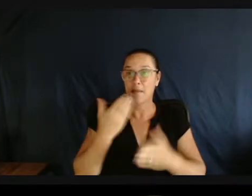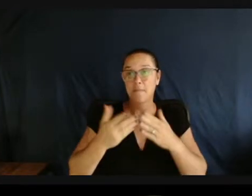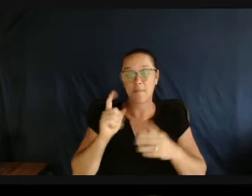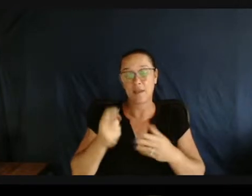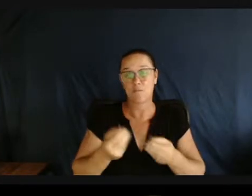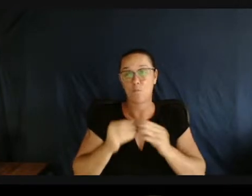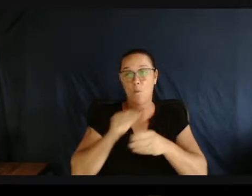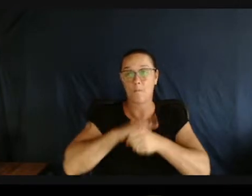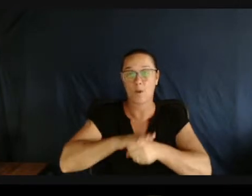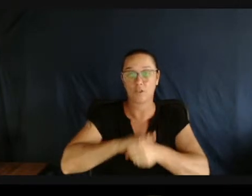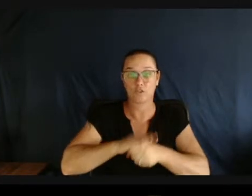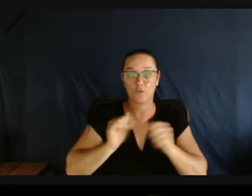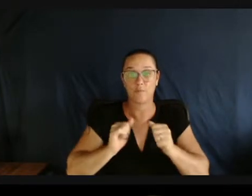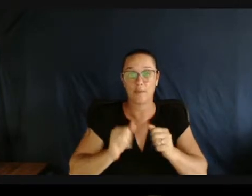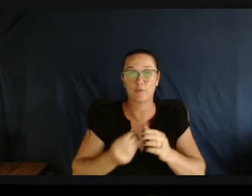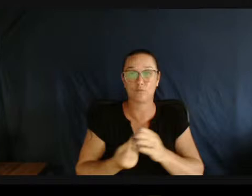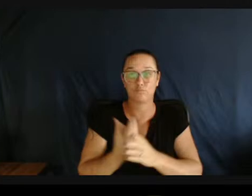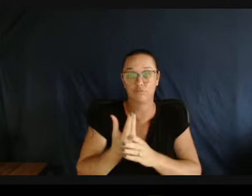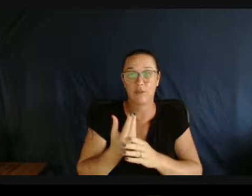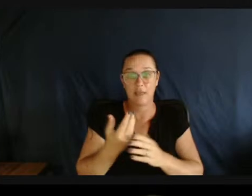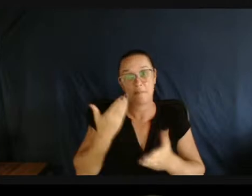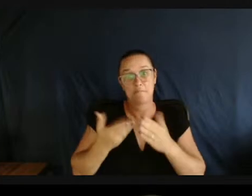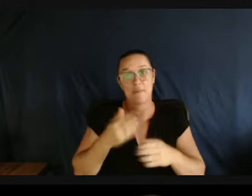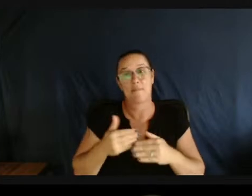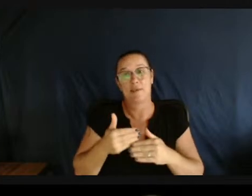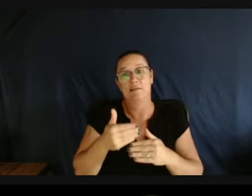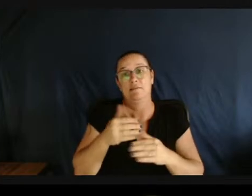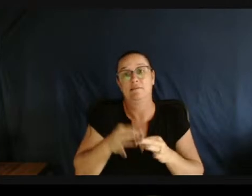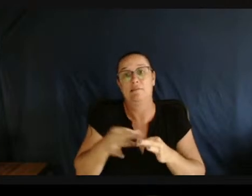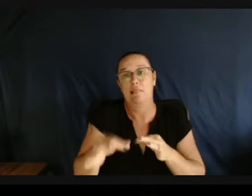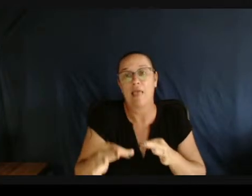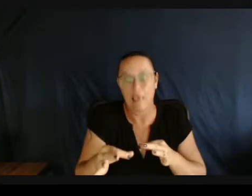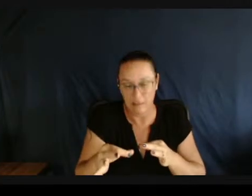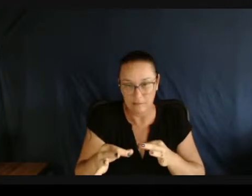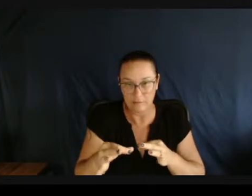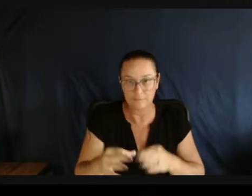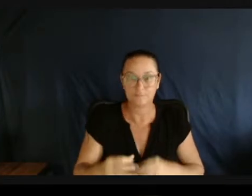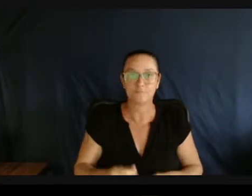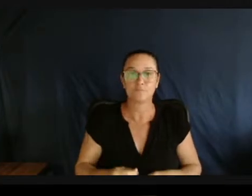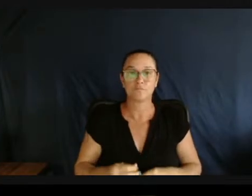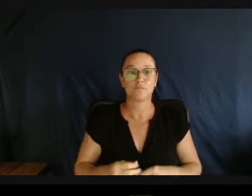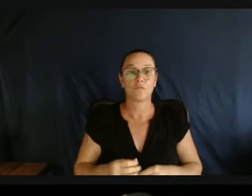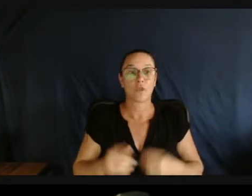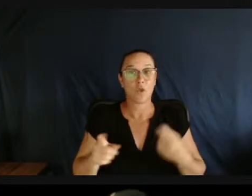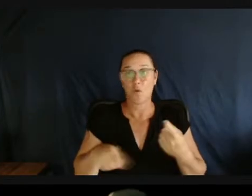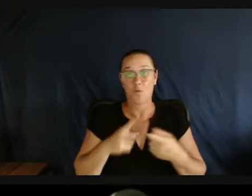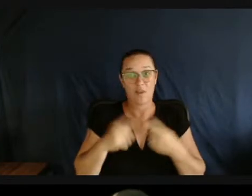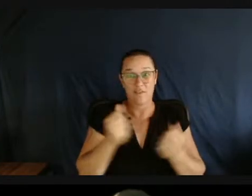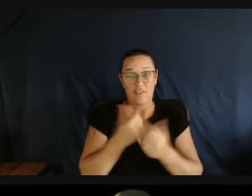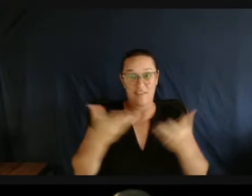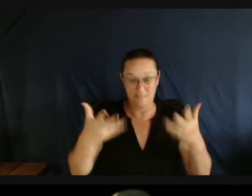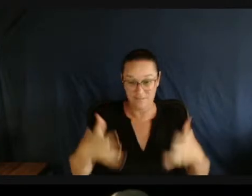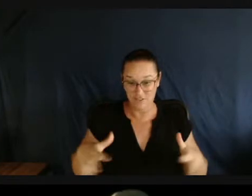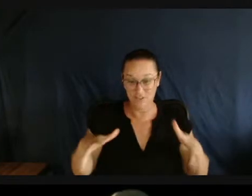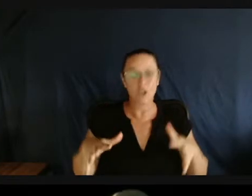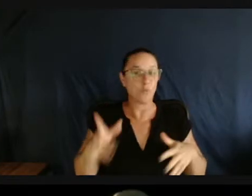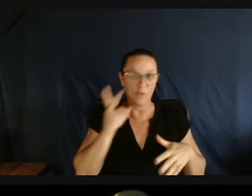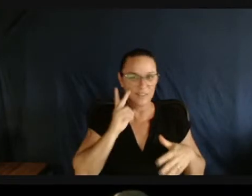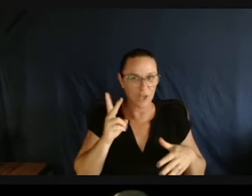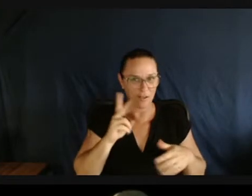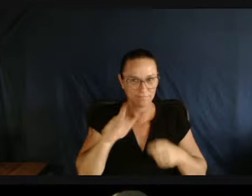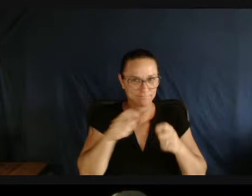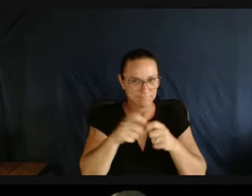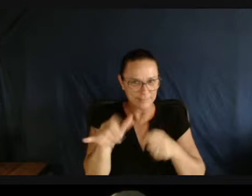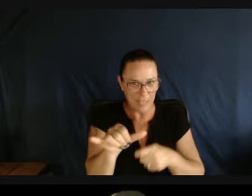conduit, resulting in a delay of the next episode. But when all was said and done, we saw none of that. We actually